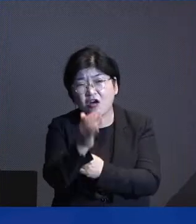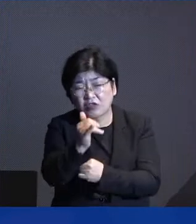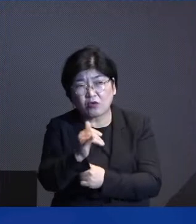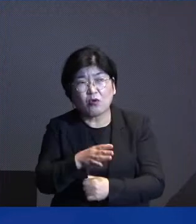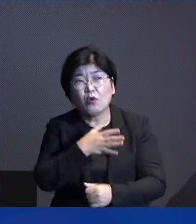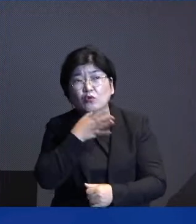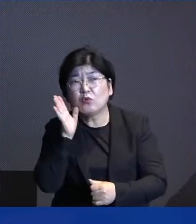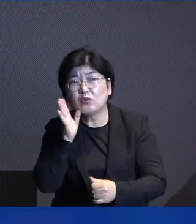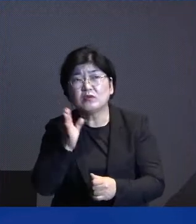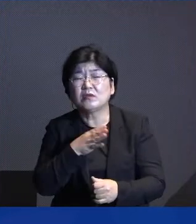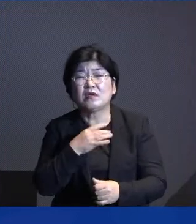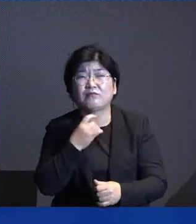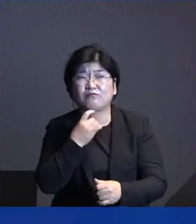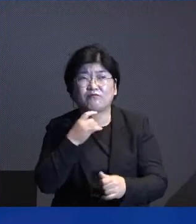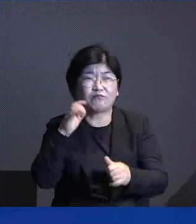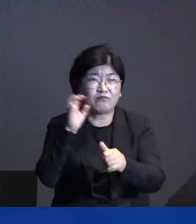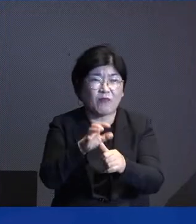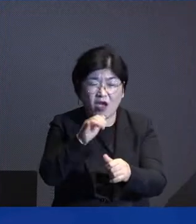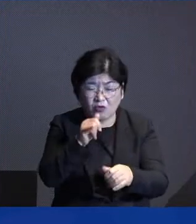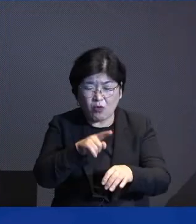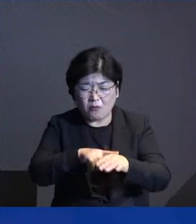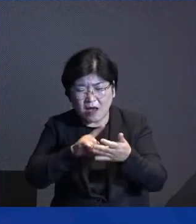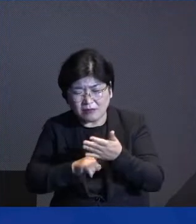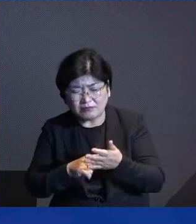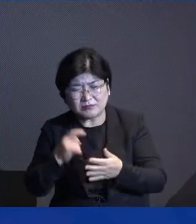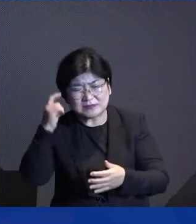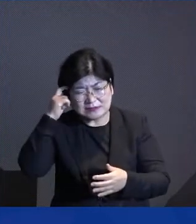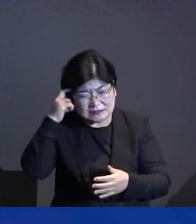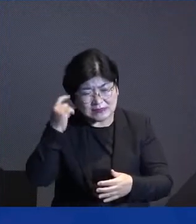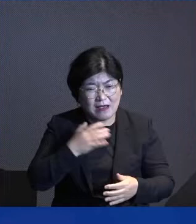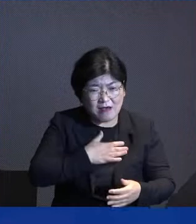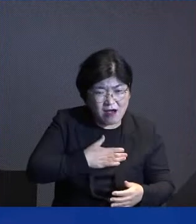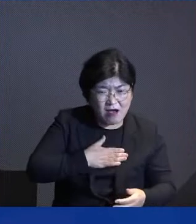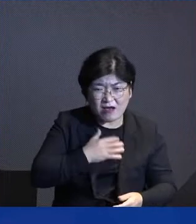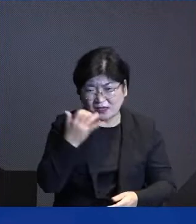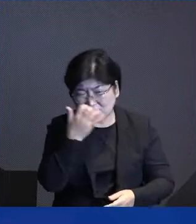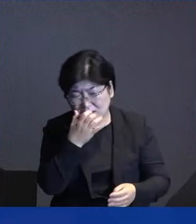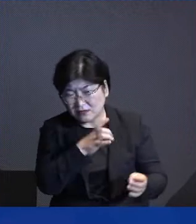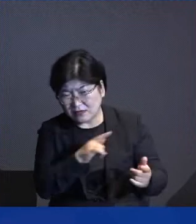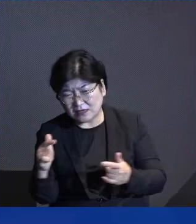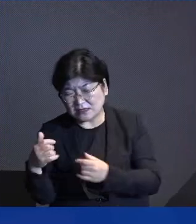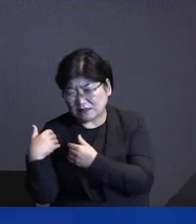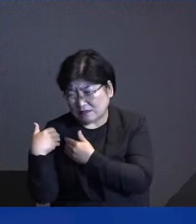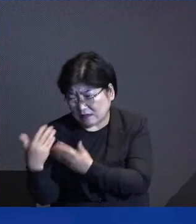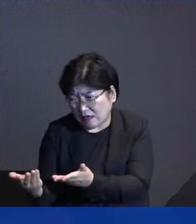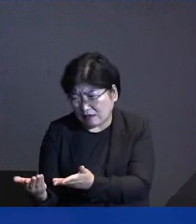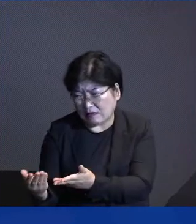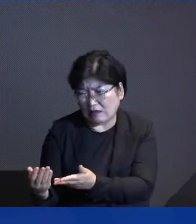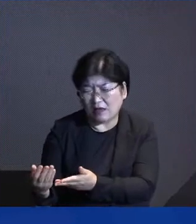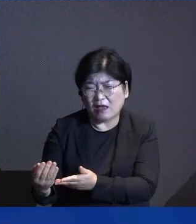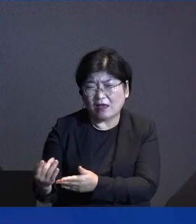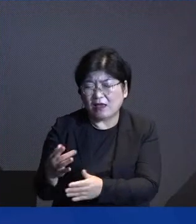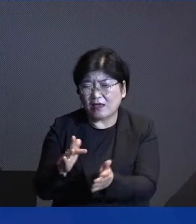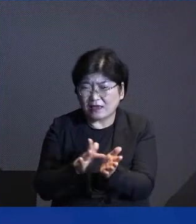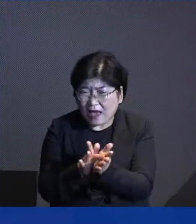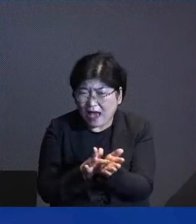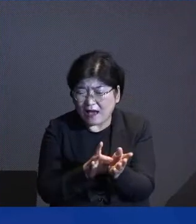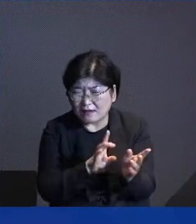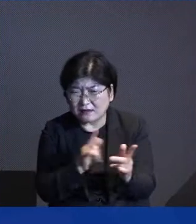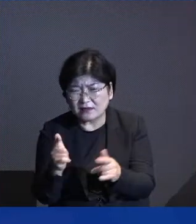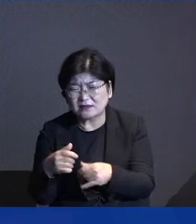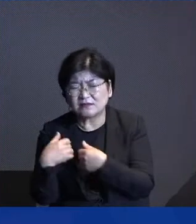psychological, sexual, neglect, abandonment, medication abuse, chemical restraints,